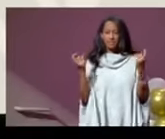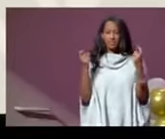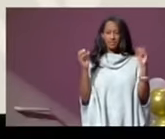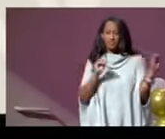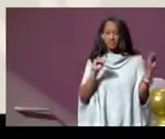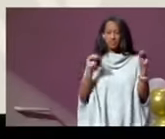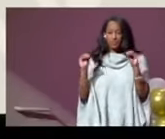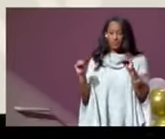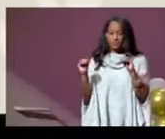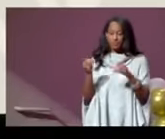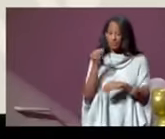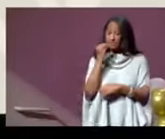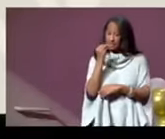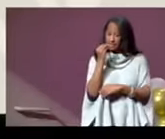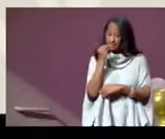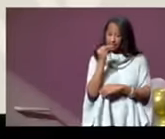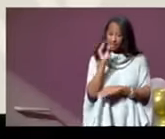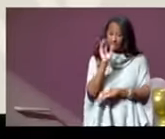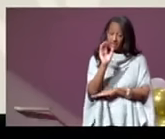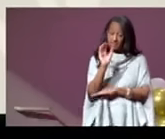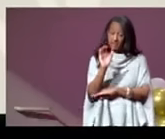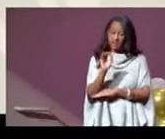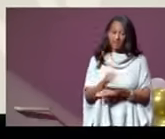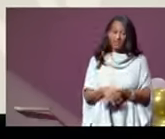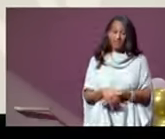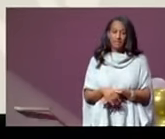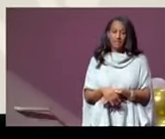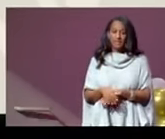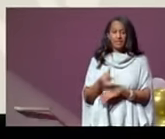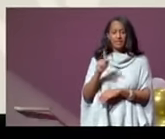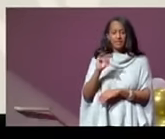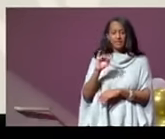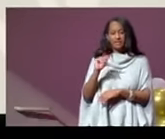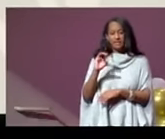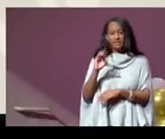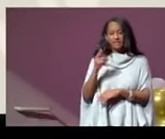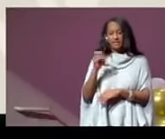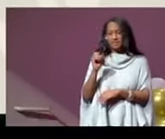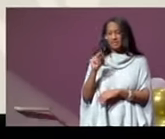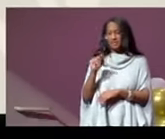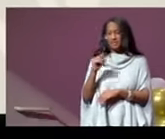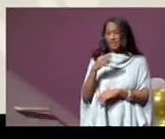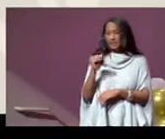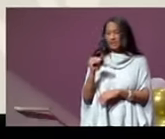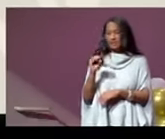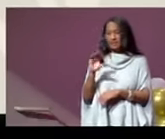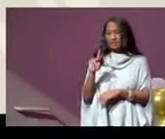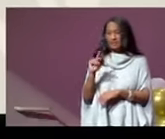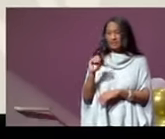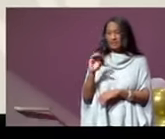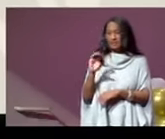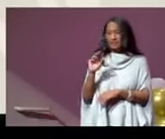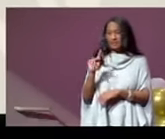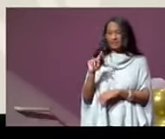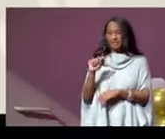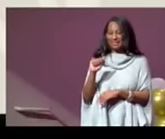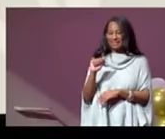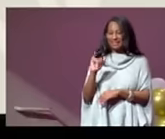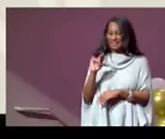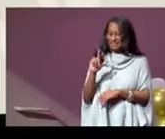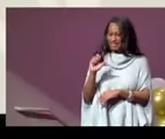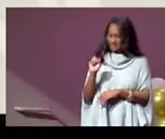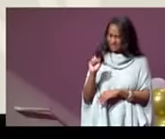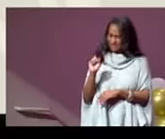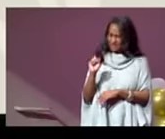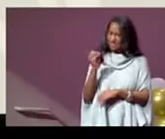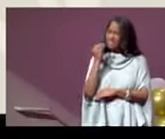is now going to take place at Kitchen and Cocktails, 1933 Elm Street, Dallas, Texas, 75201. I want